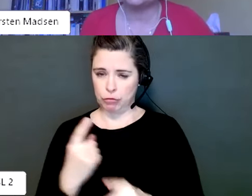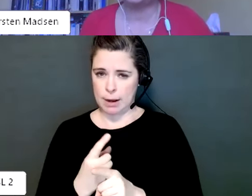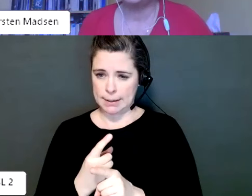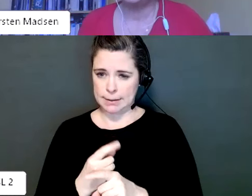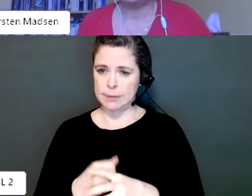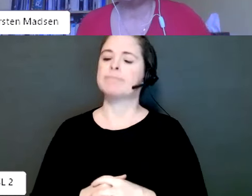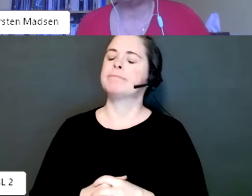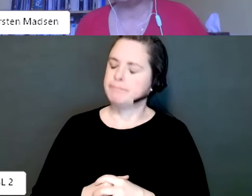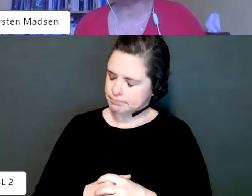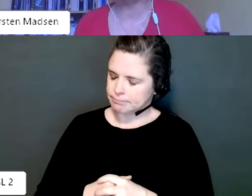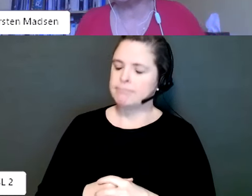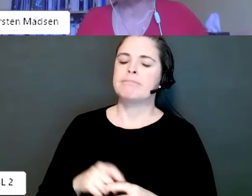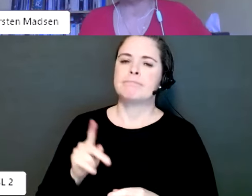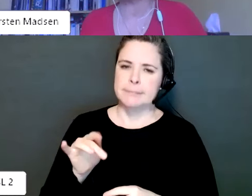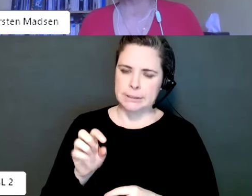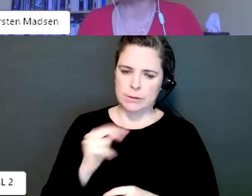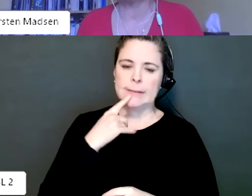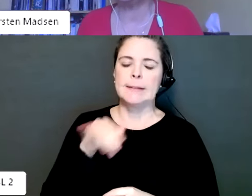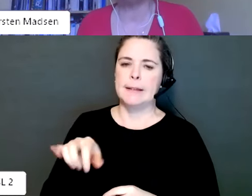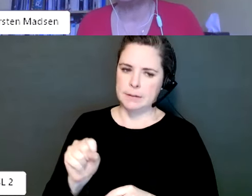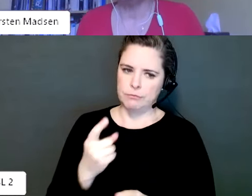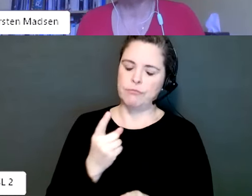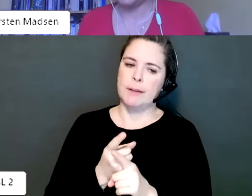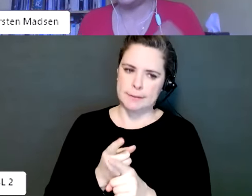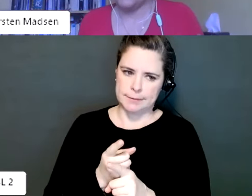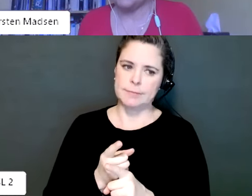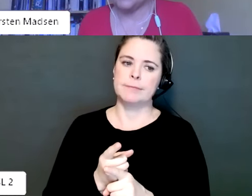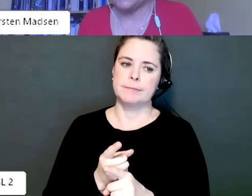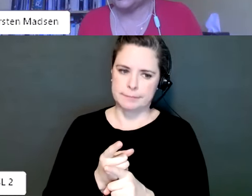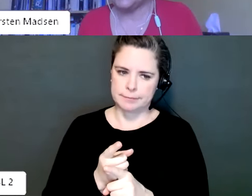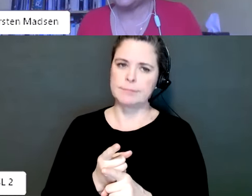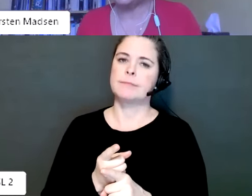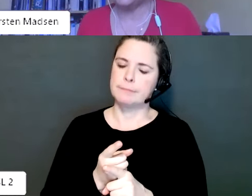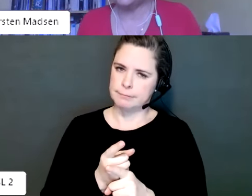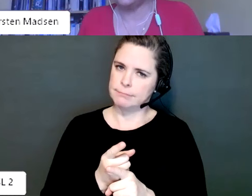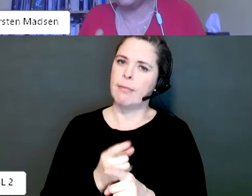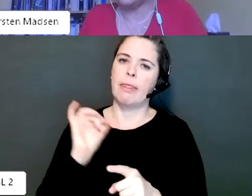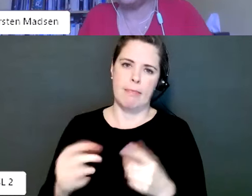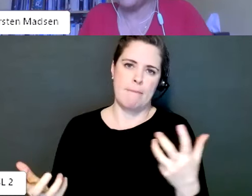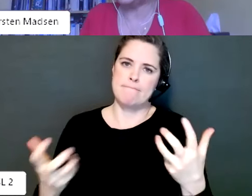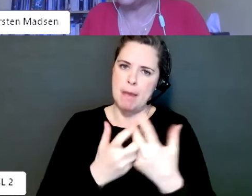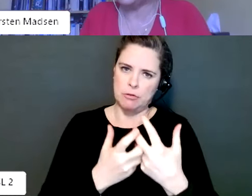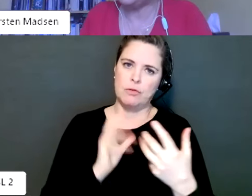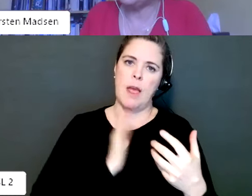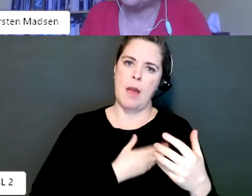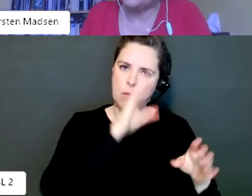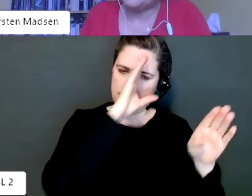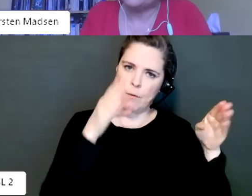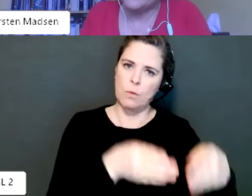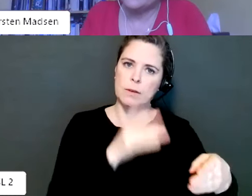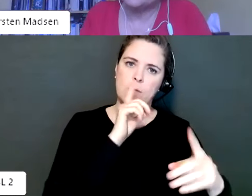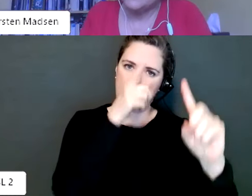is. Because of the target population. So the fact that people